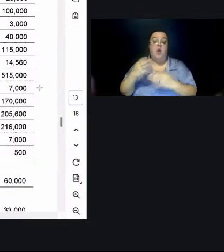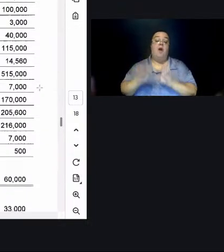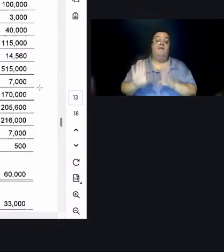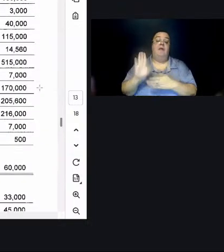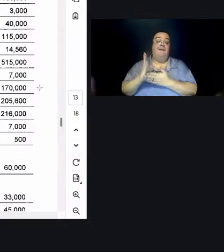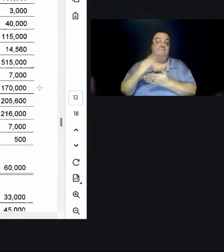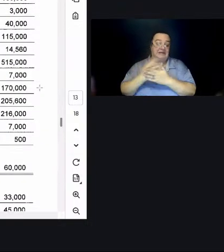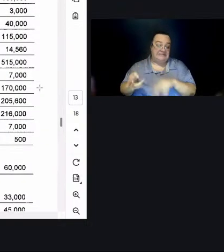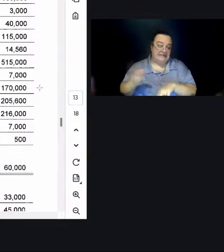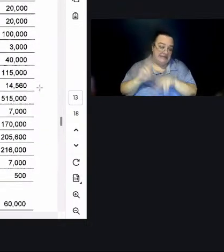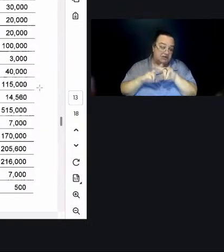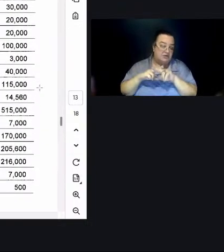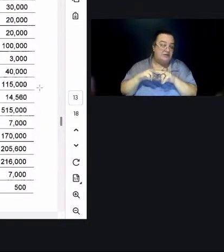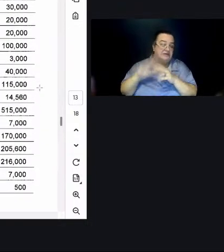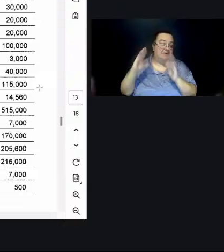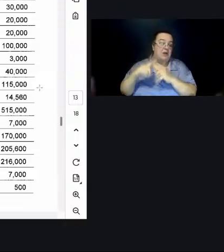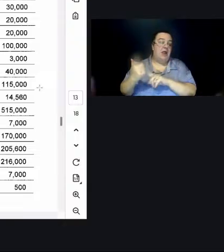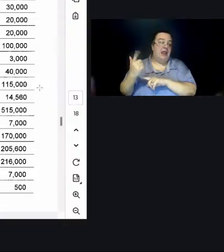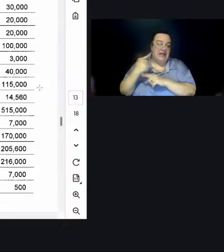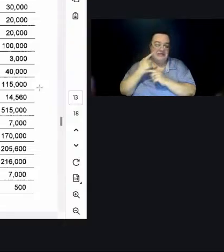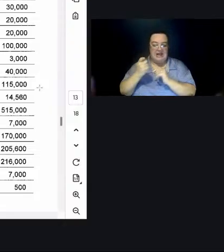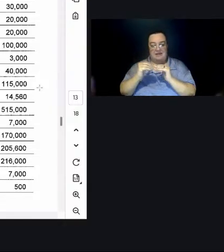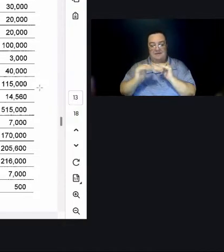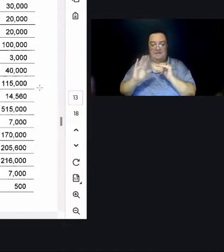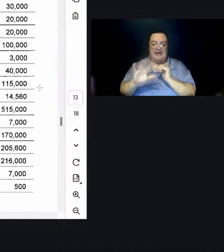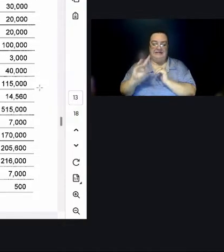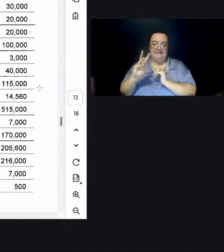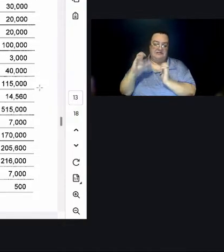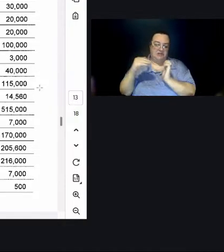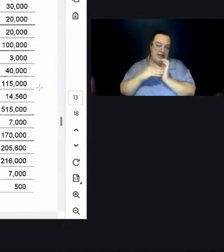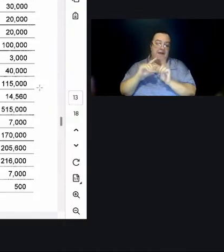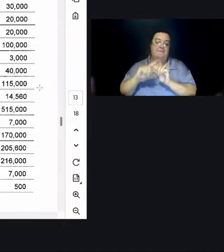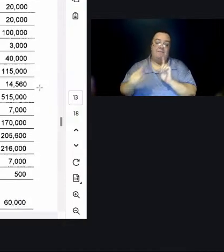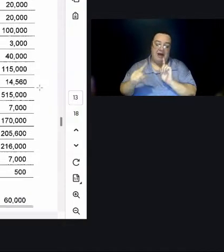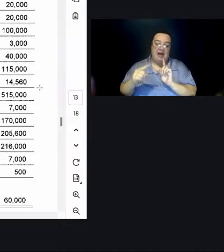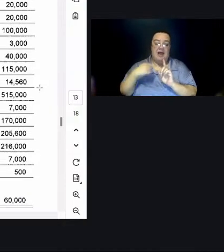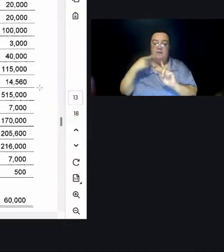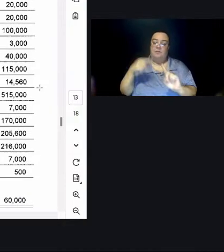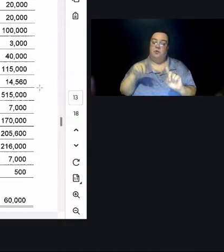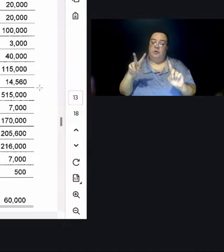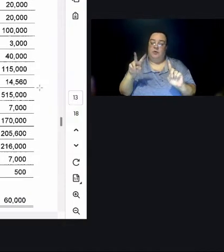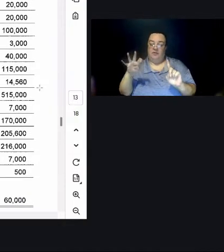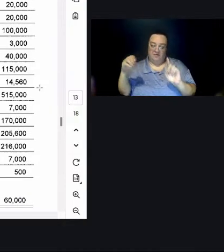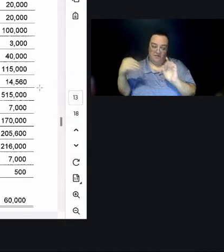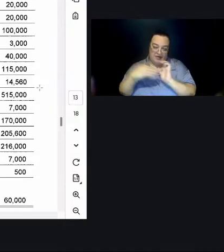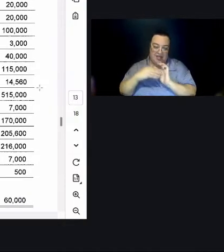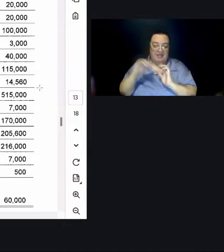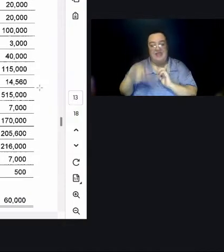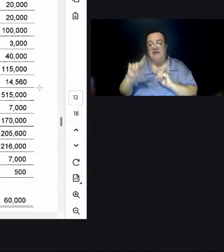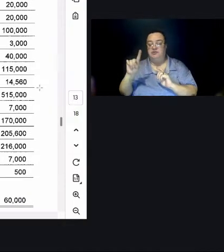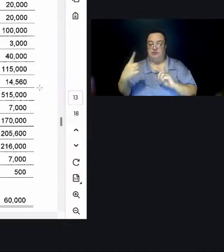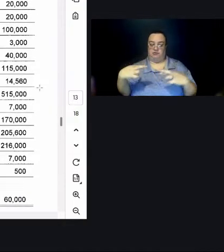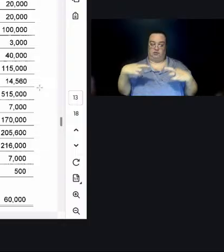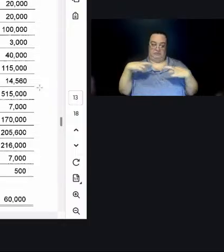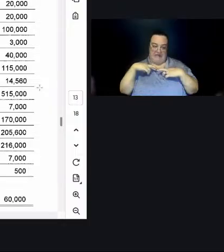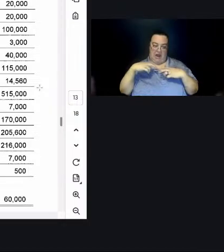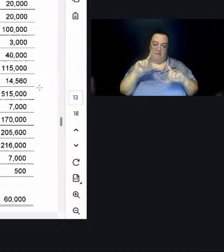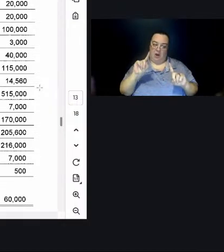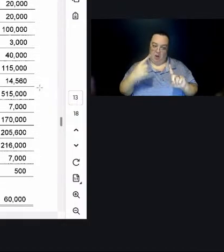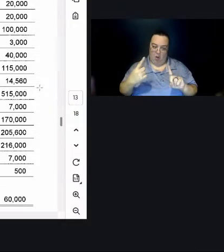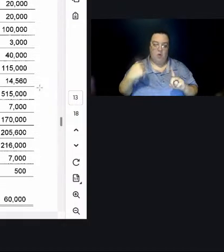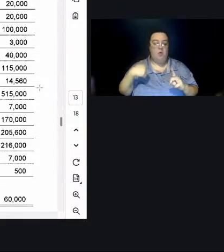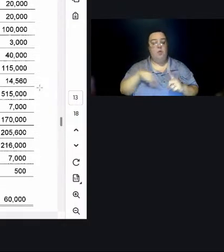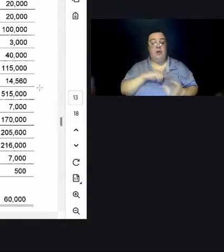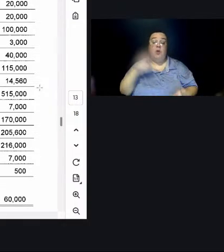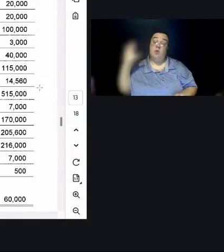I'd point to $240,000 of that was just in the retirement alone. So we have reduced our overtime expenditures. We